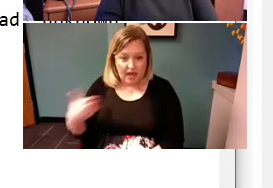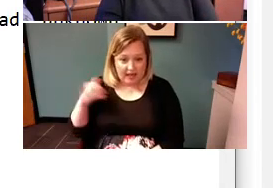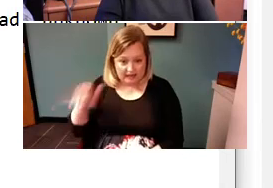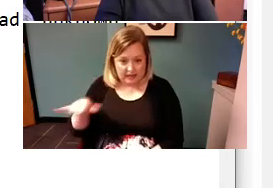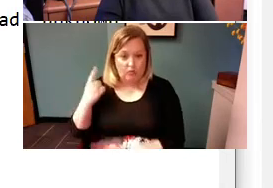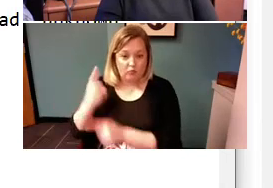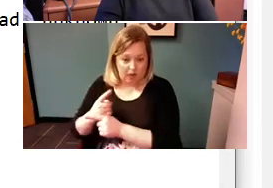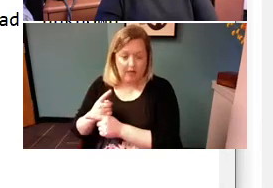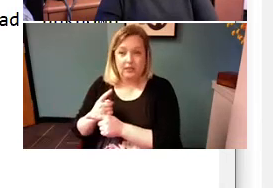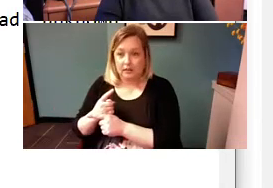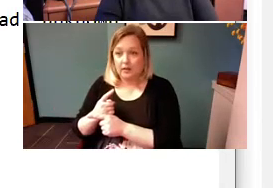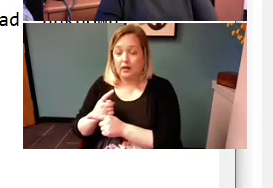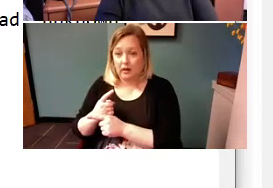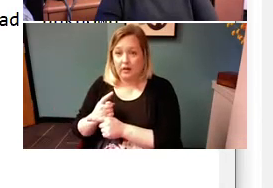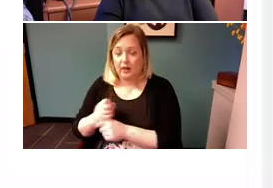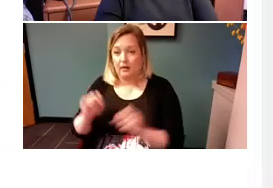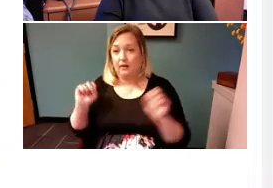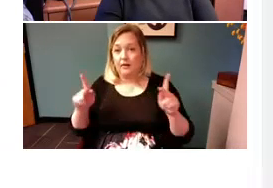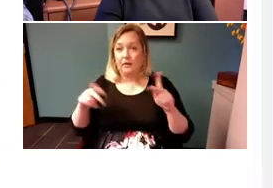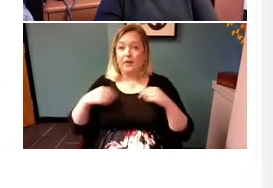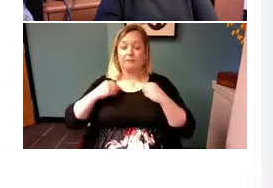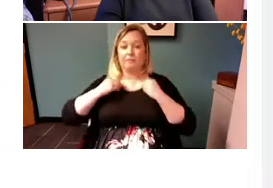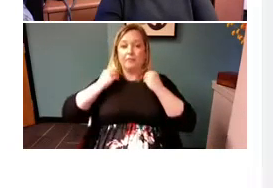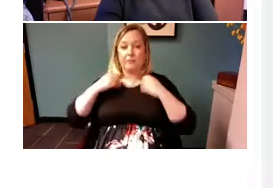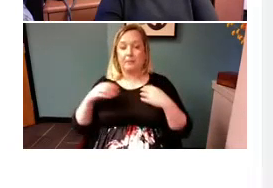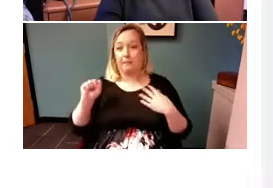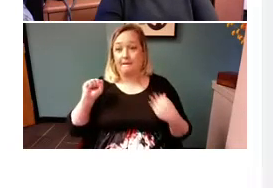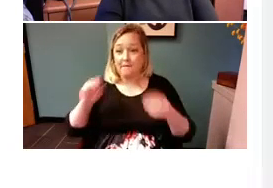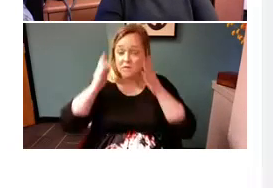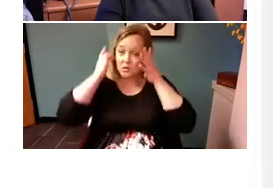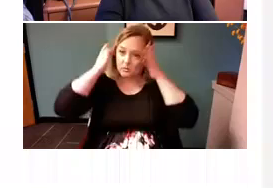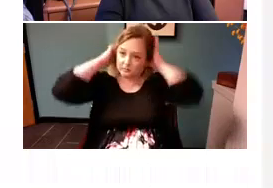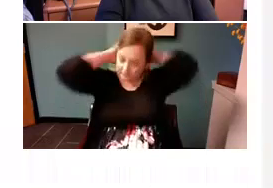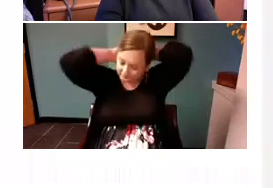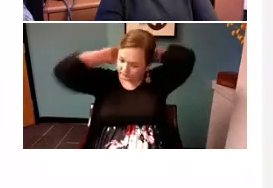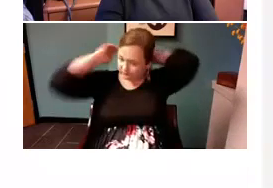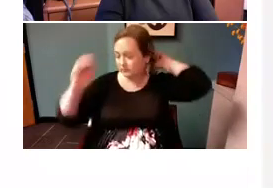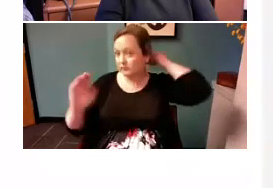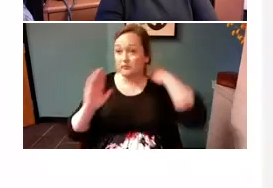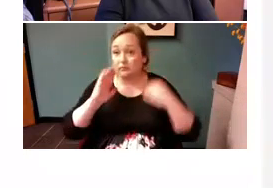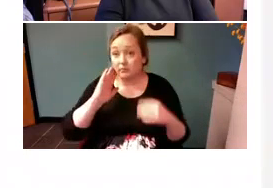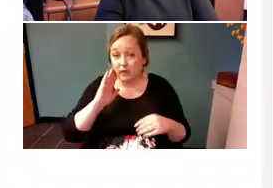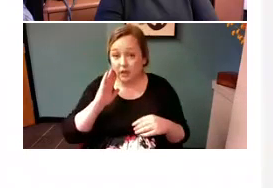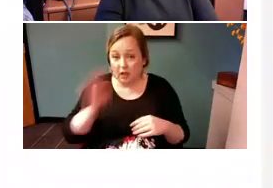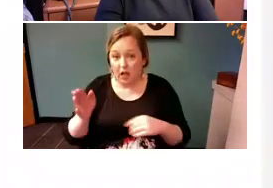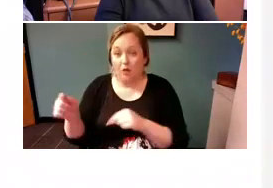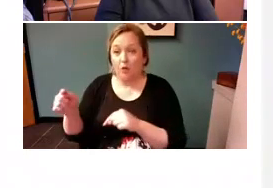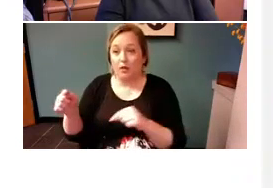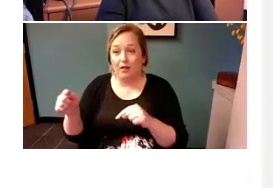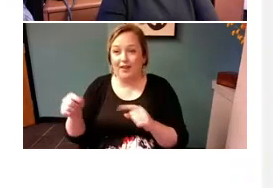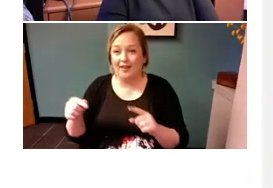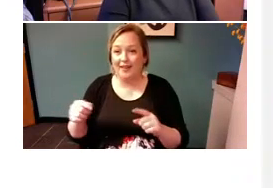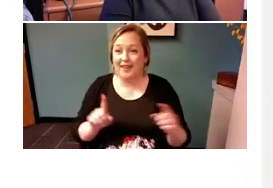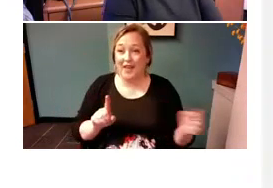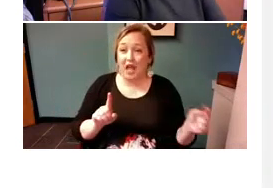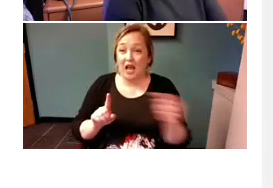So a mixture of yes and no's. Okay, so I'll come back to this programming course in